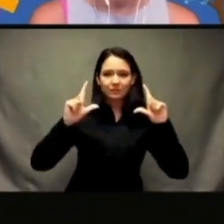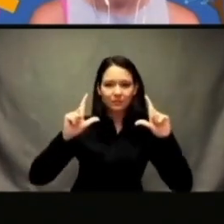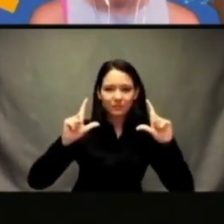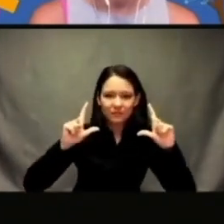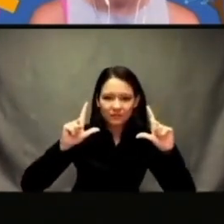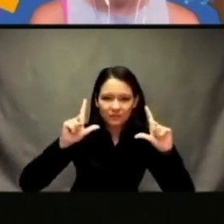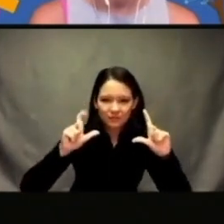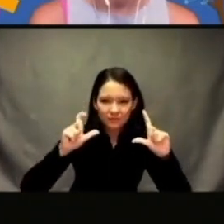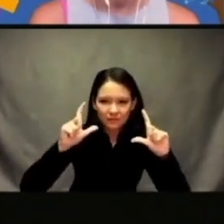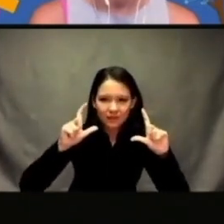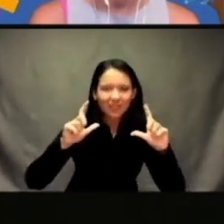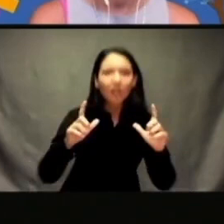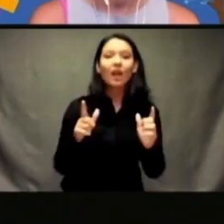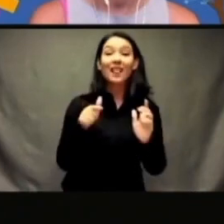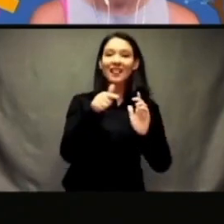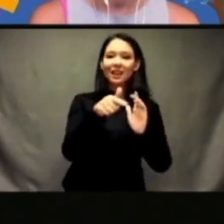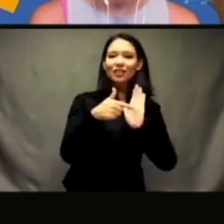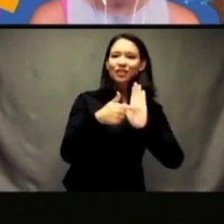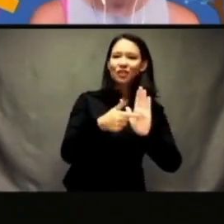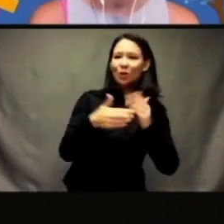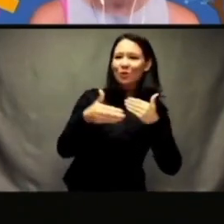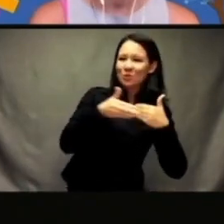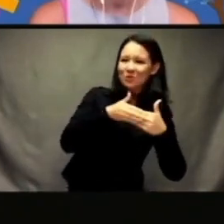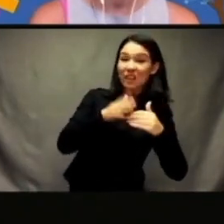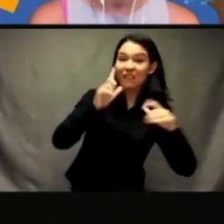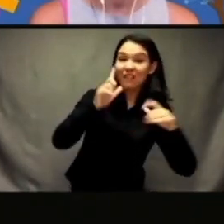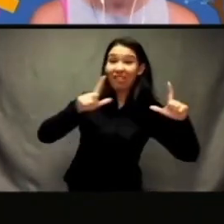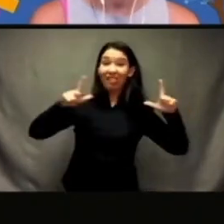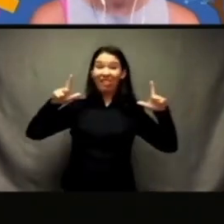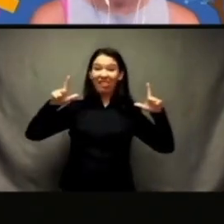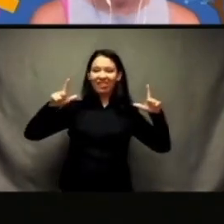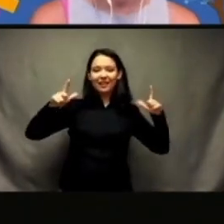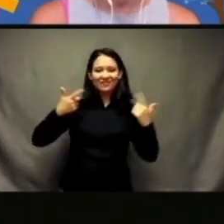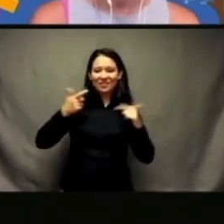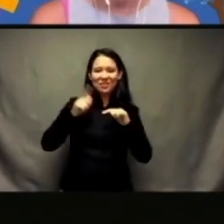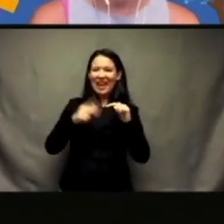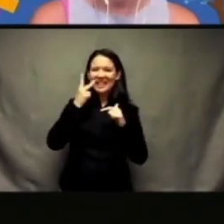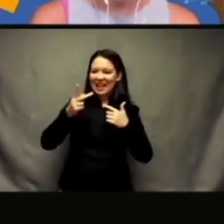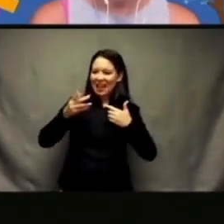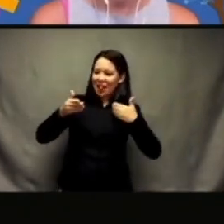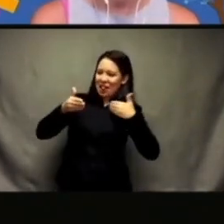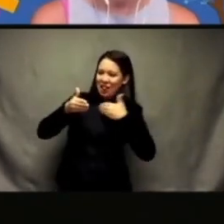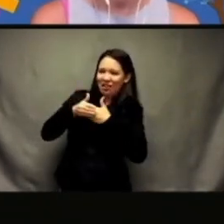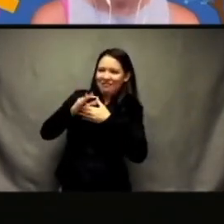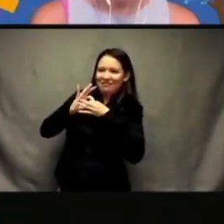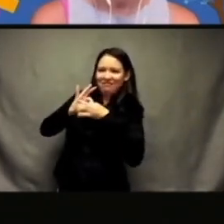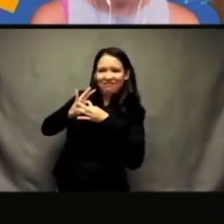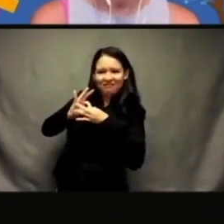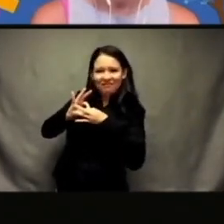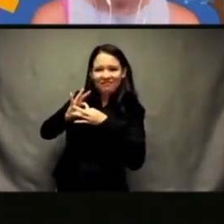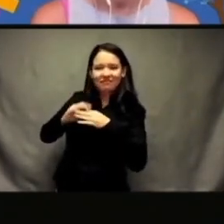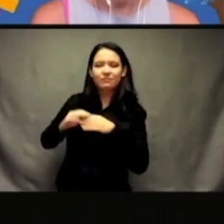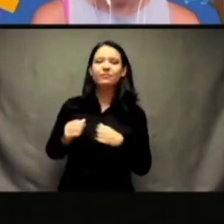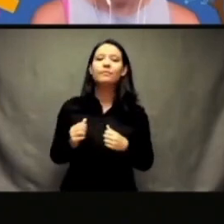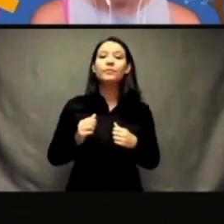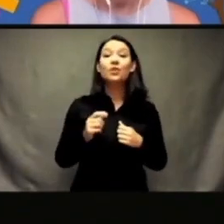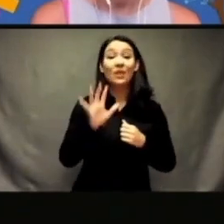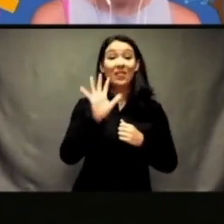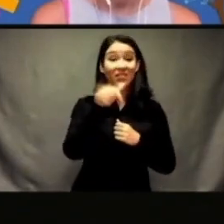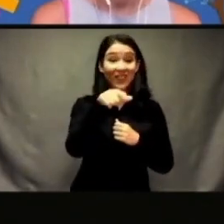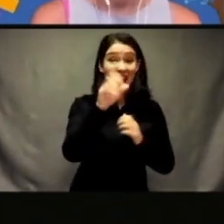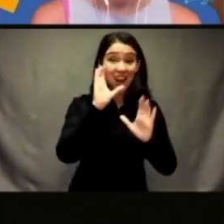that physical intimacy. So when I think about the facilitator who took this photo, that's also something that they wanted